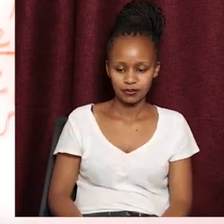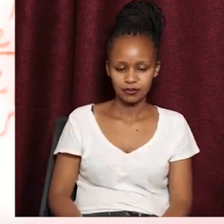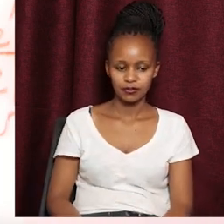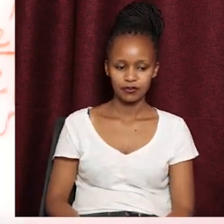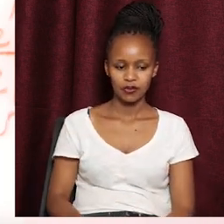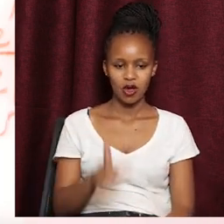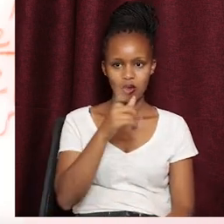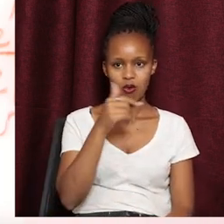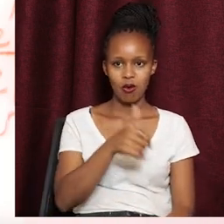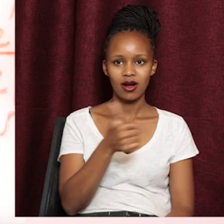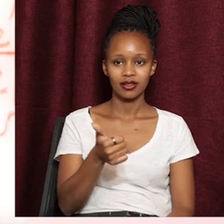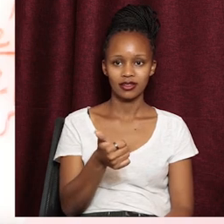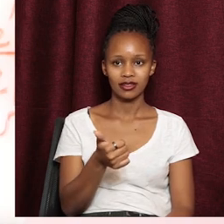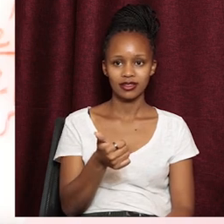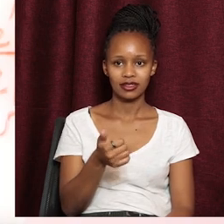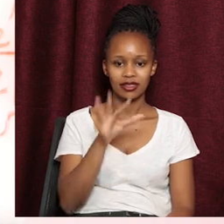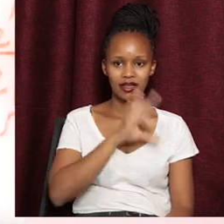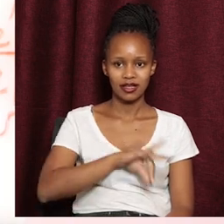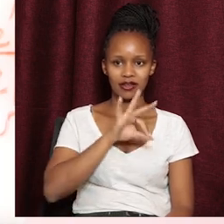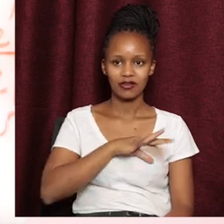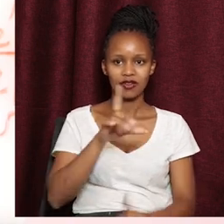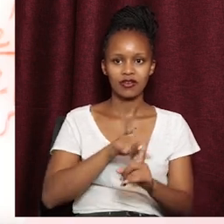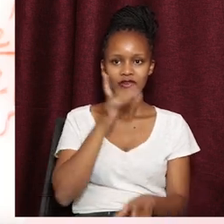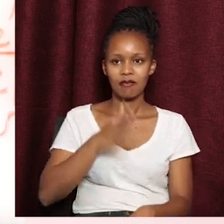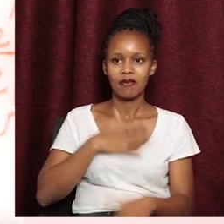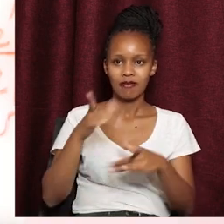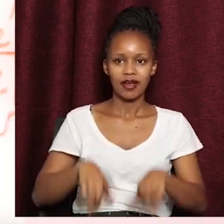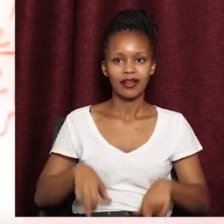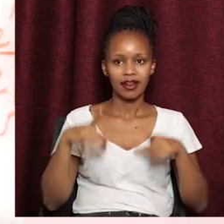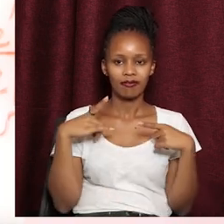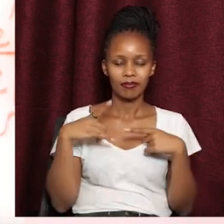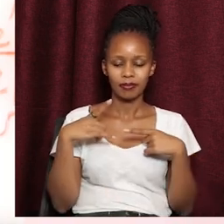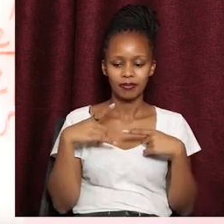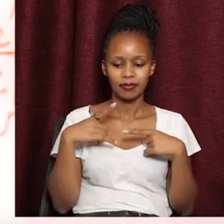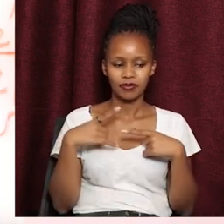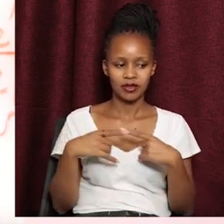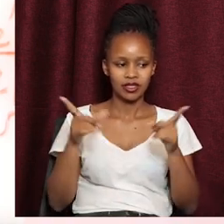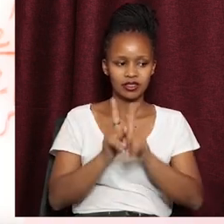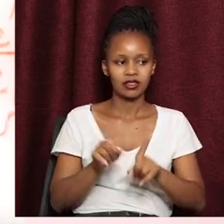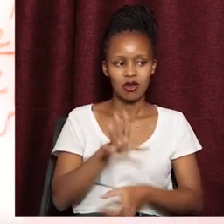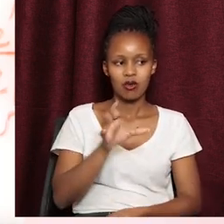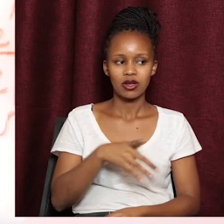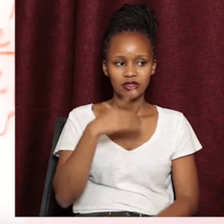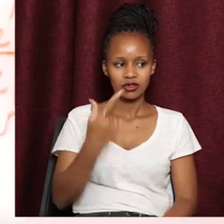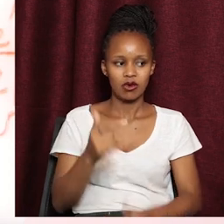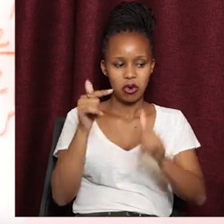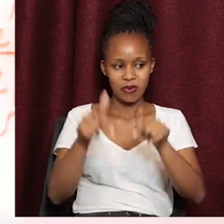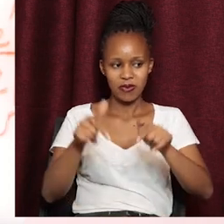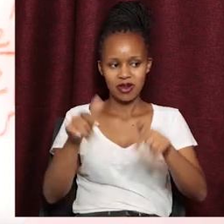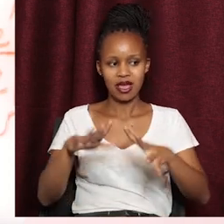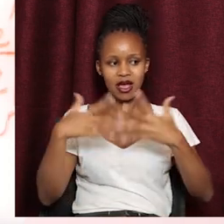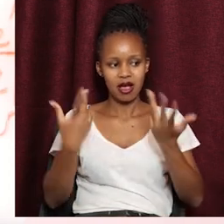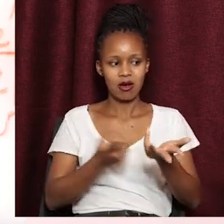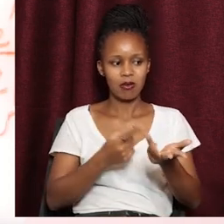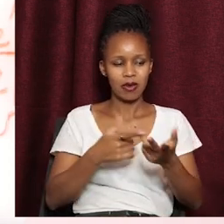who else is benefiting from my life? If I was to go today,